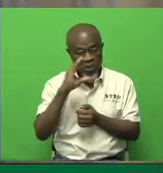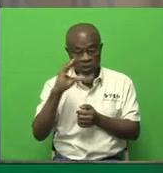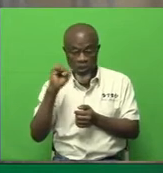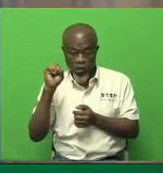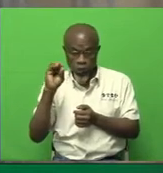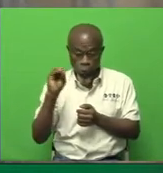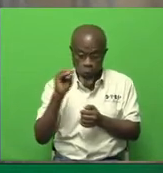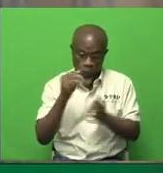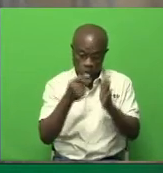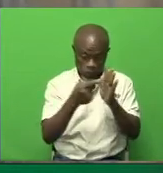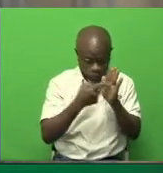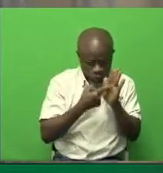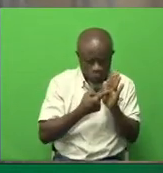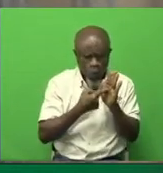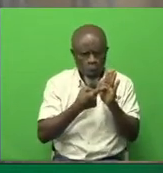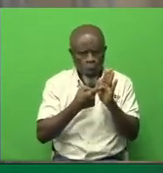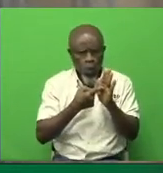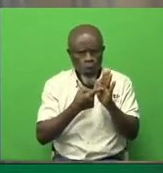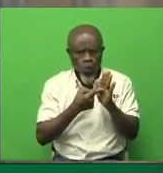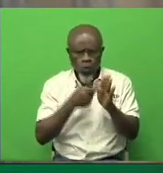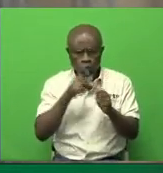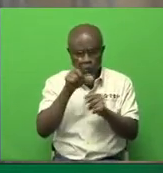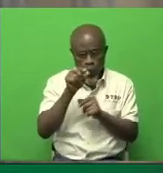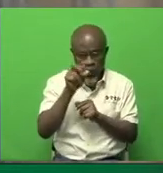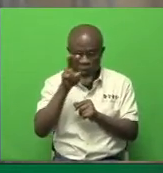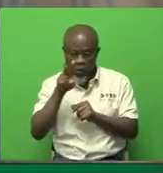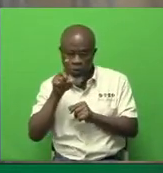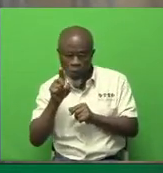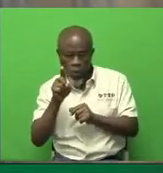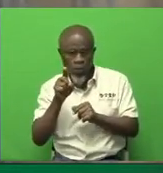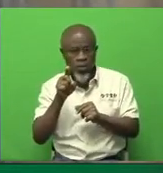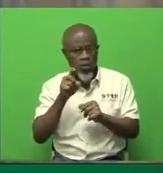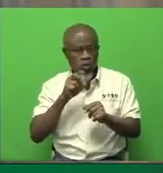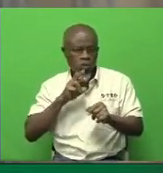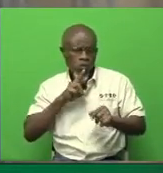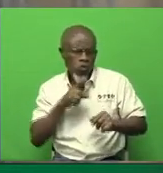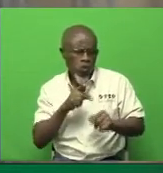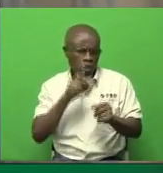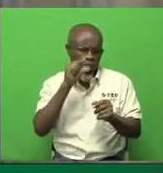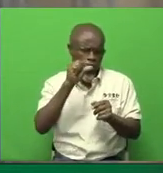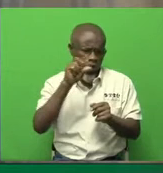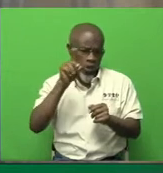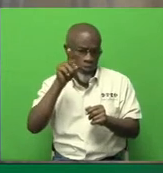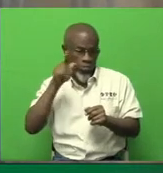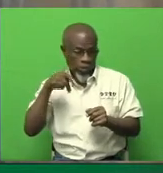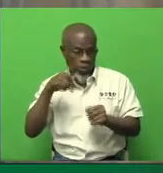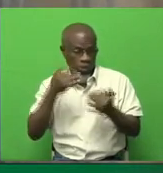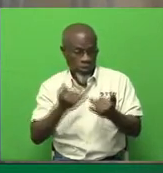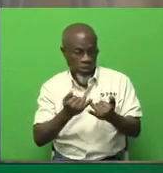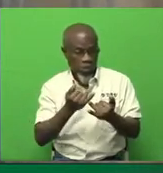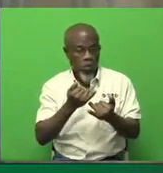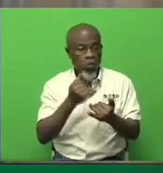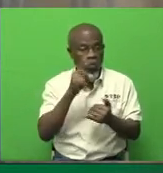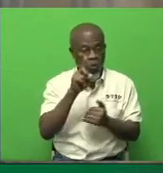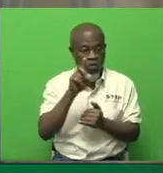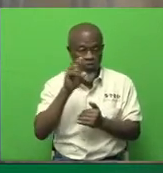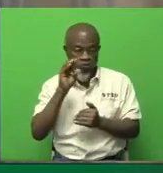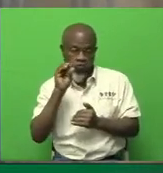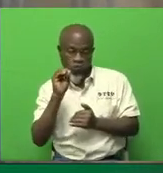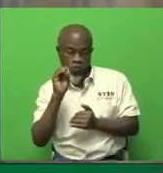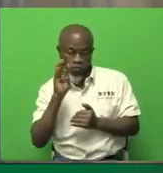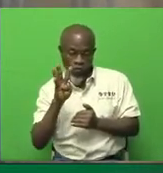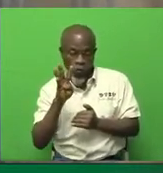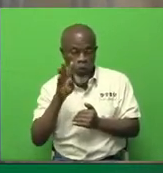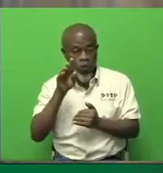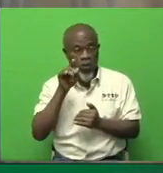2021 real GDP per capita stands at 109 391 dollars